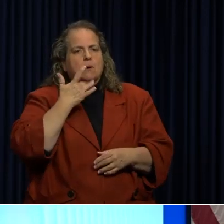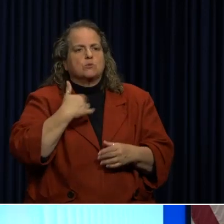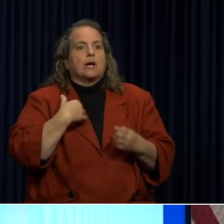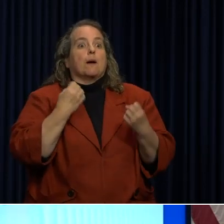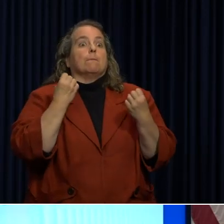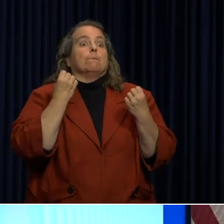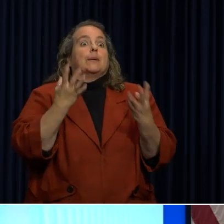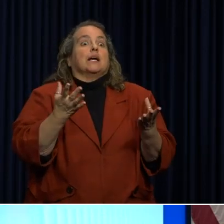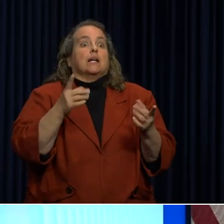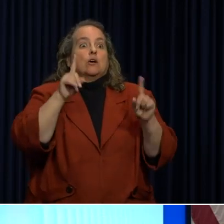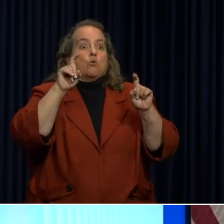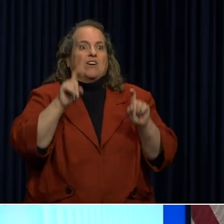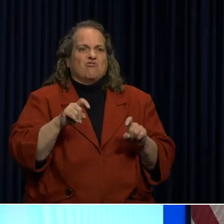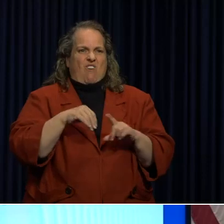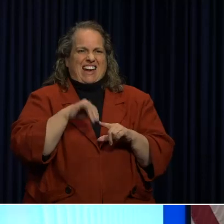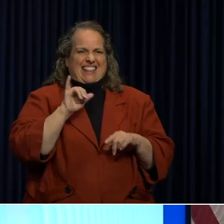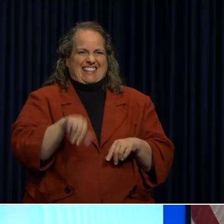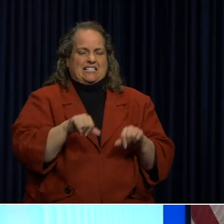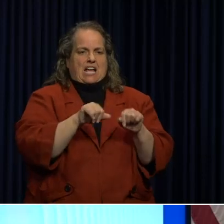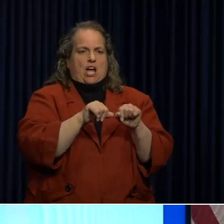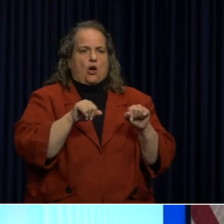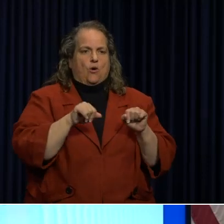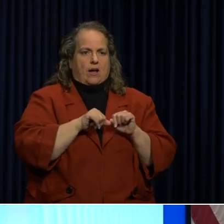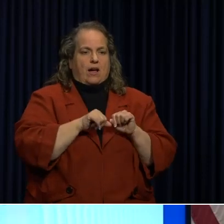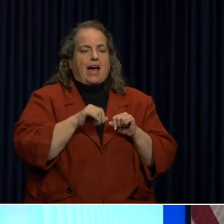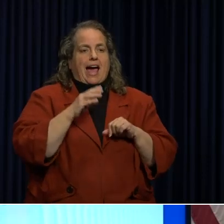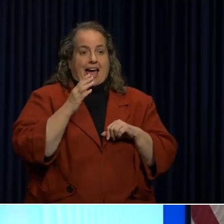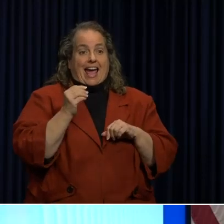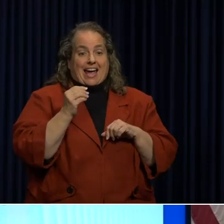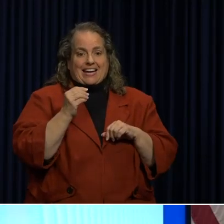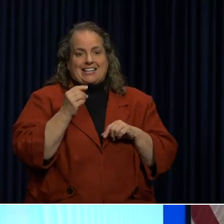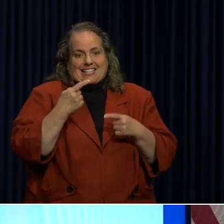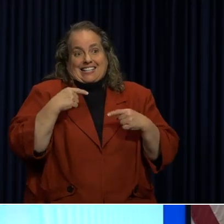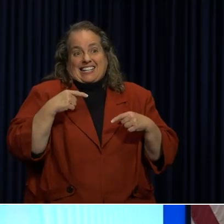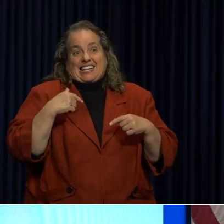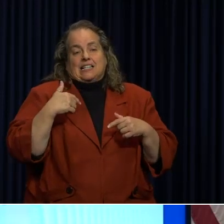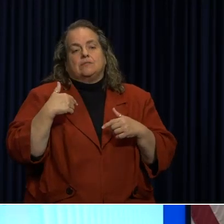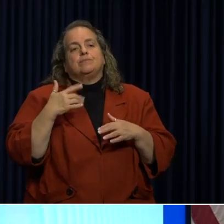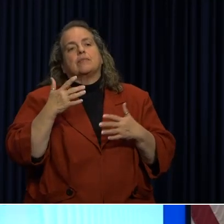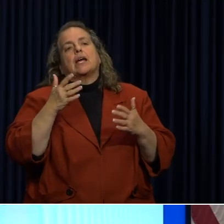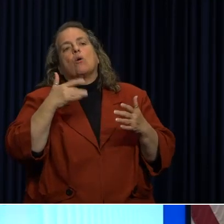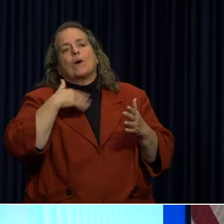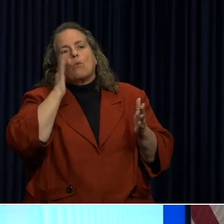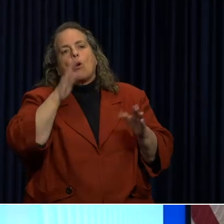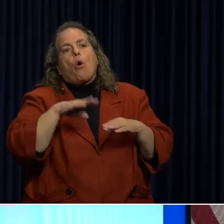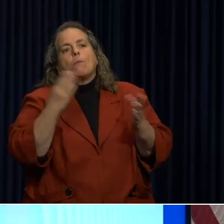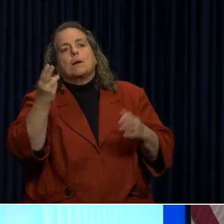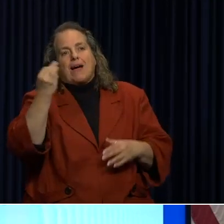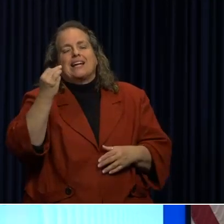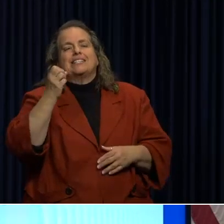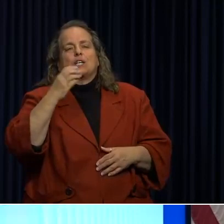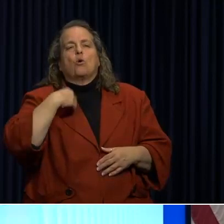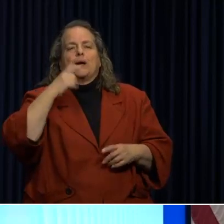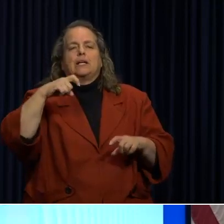this specific area. And given that it's coming as early as Monday, we think it needs the majority of our time. Dr. Stack.